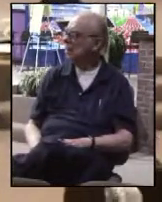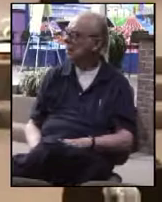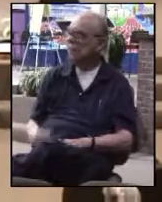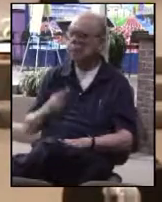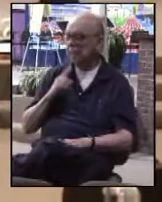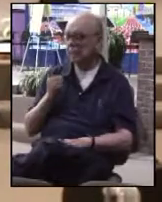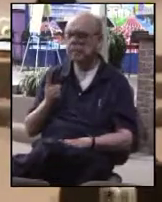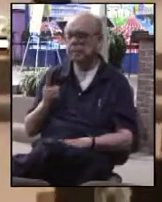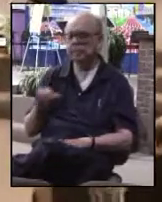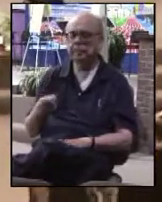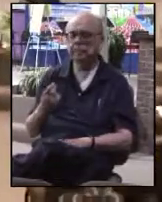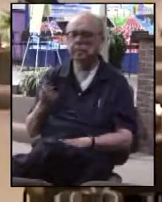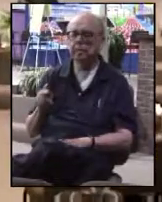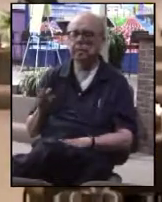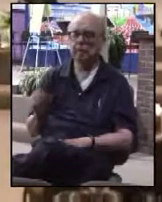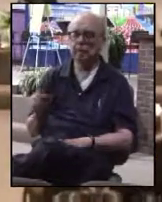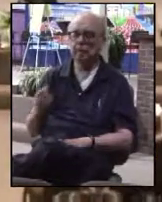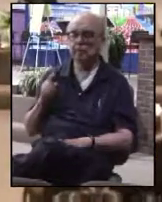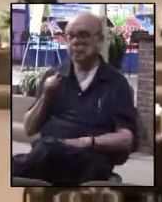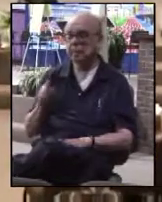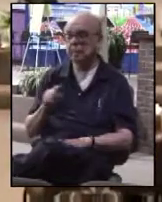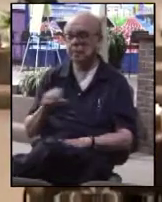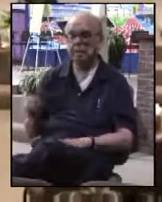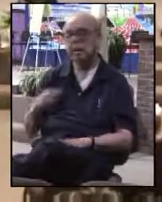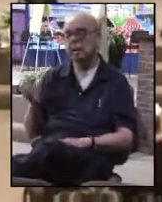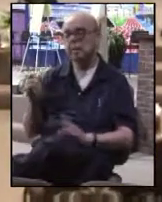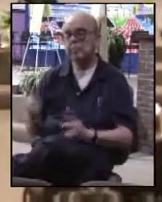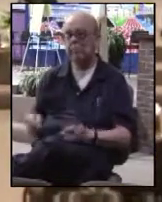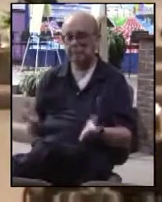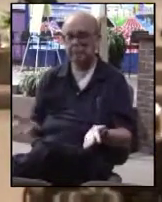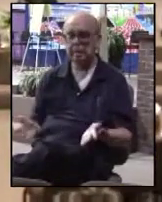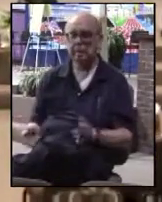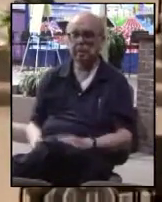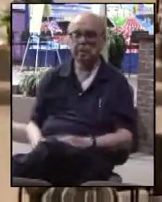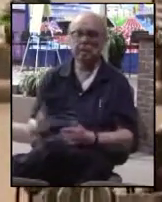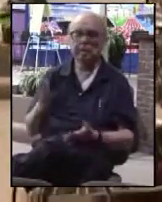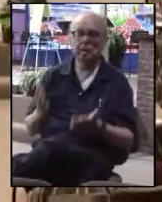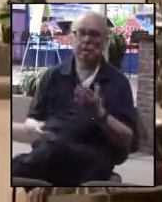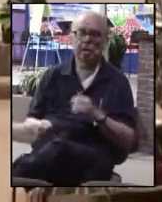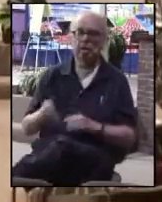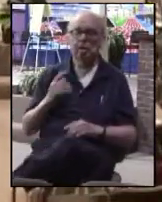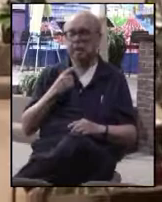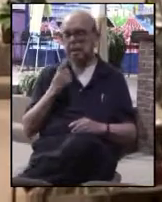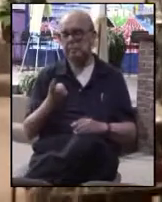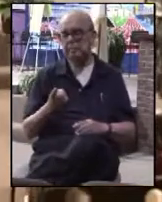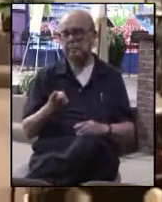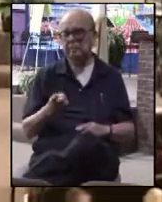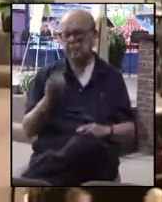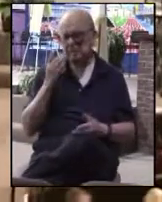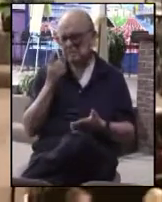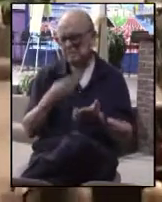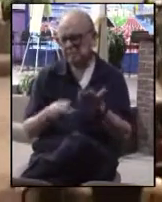this is an invitation for you or anyone else that maybe God's saying you know what